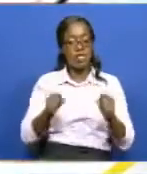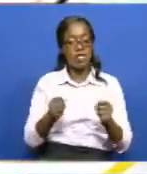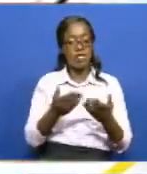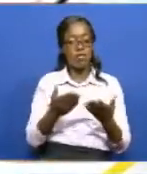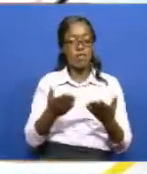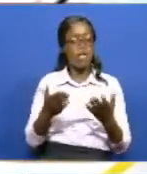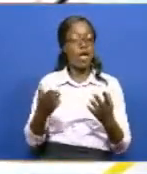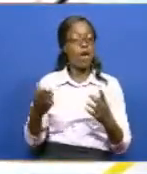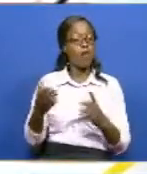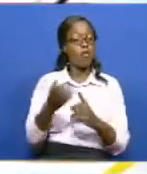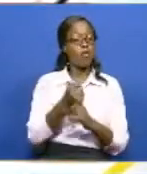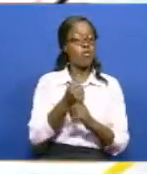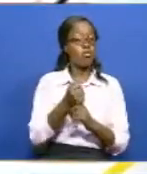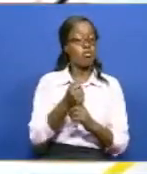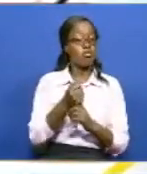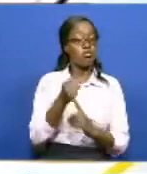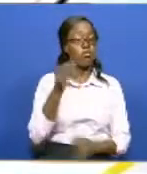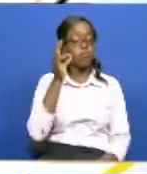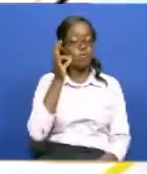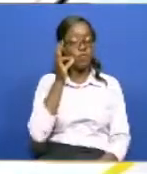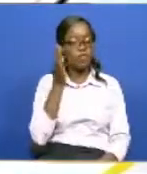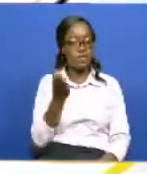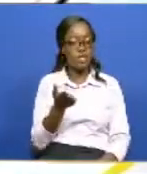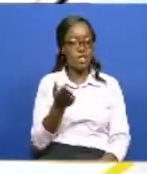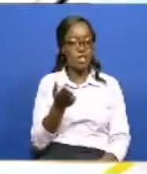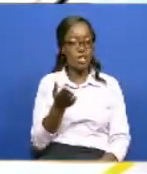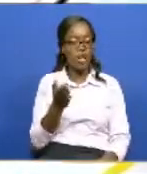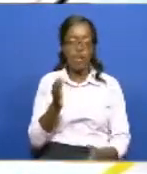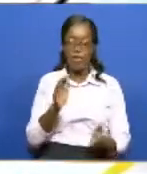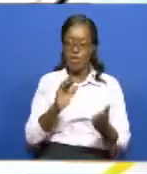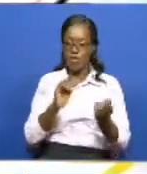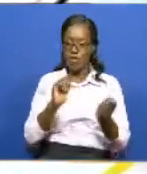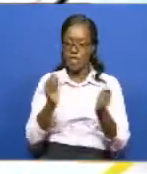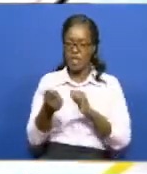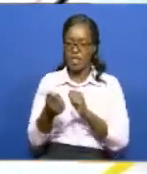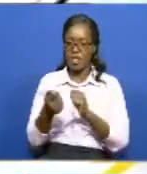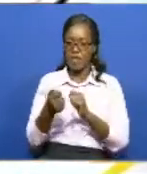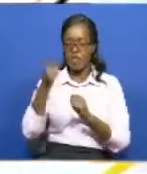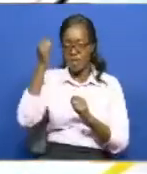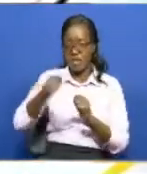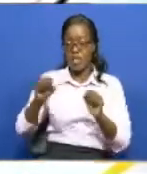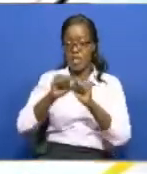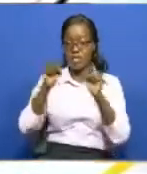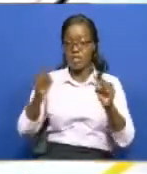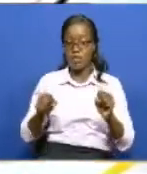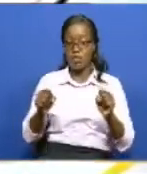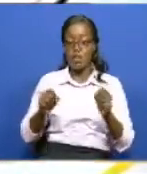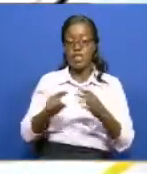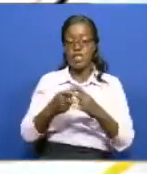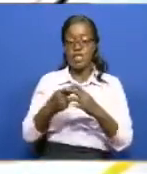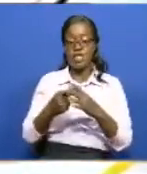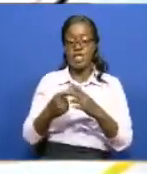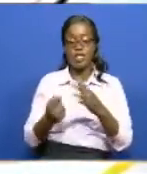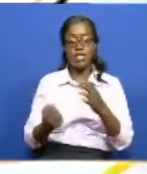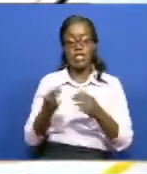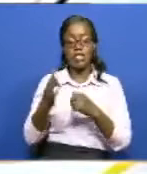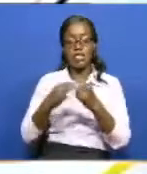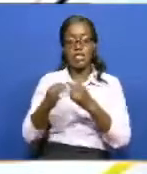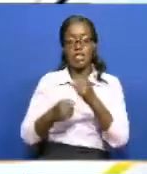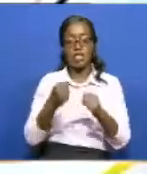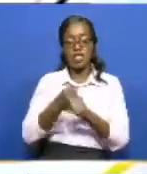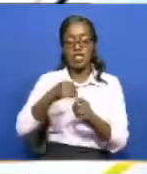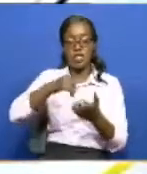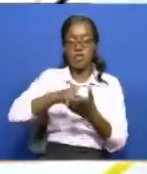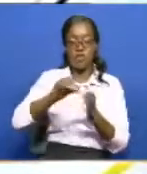bearing fruit. Dubbed Alternative Justice System, the initiative was launched 8 years ago and involves community elders